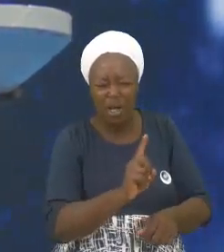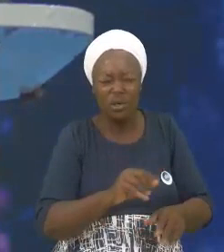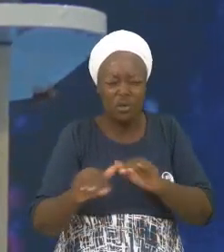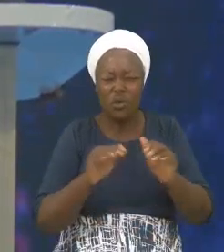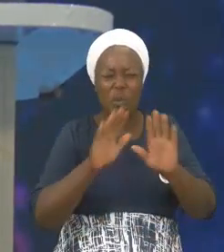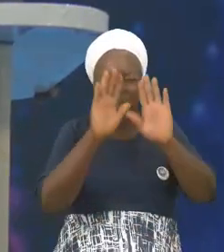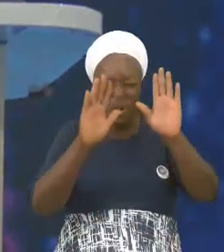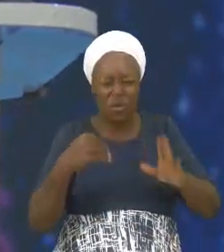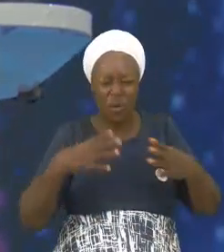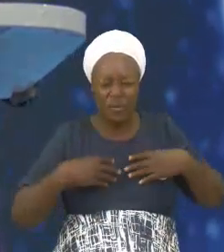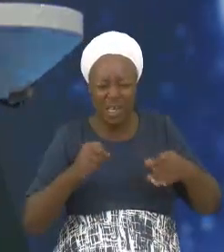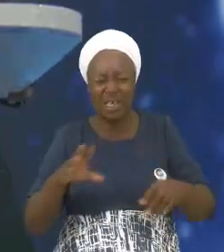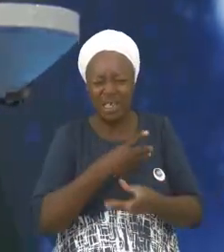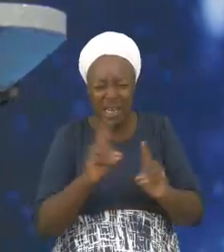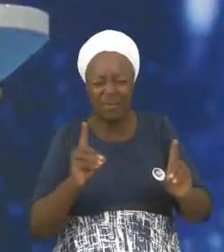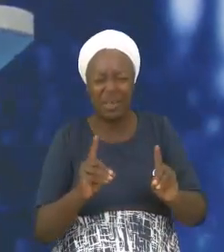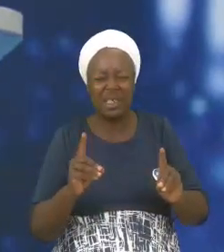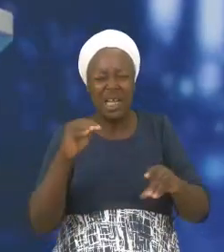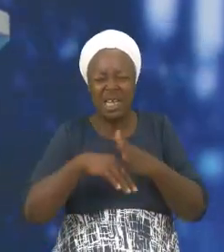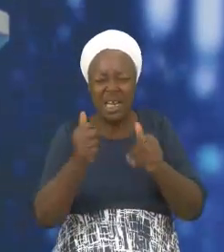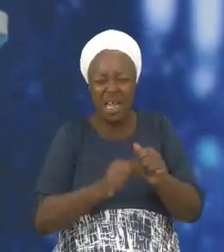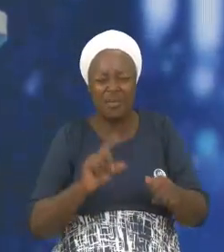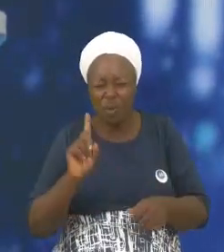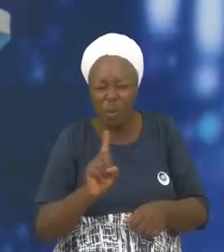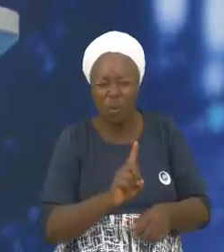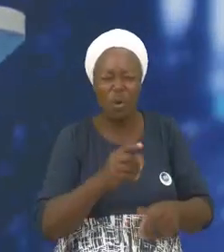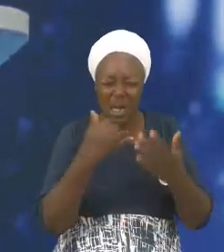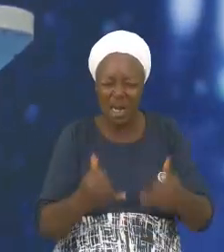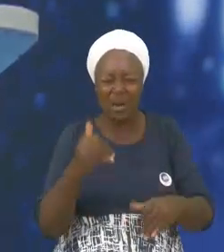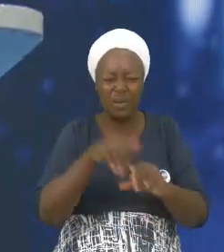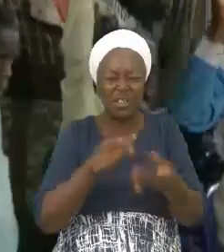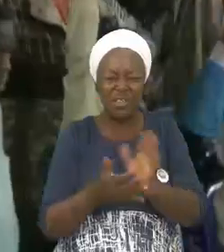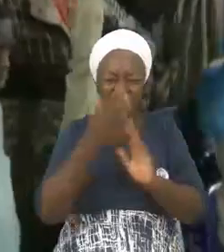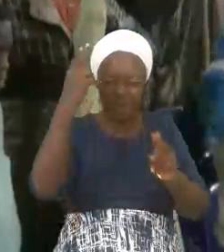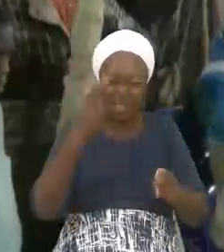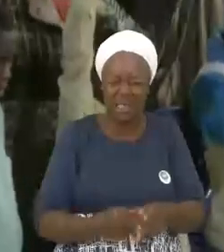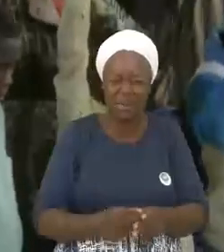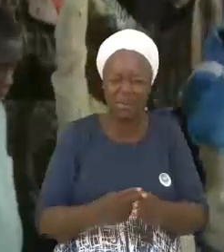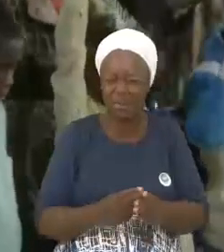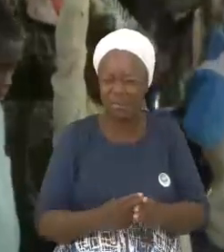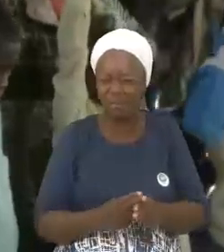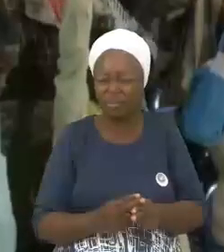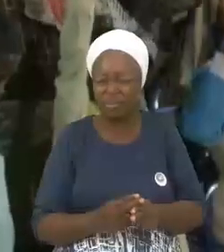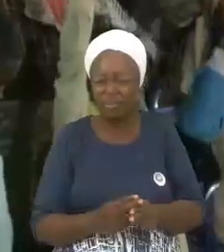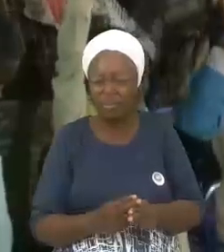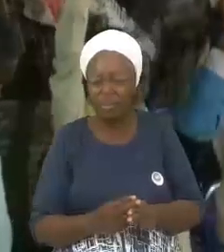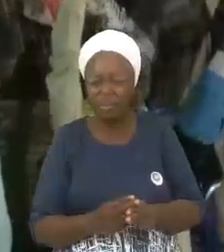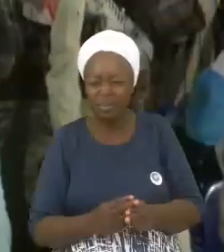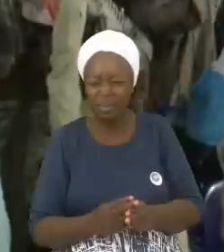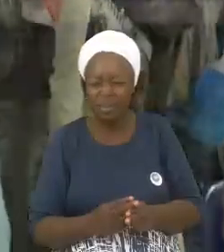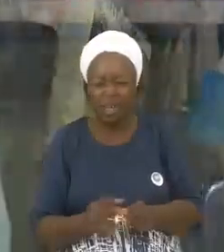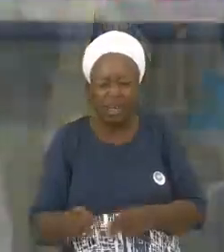of healing, deliverance in everyone now, in Jesus' name.